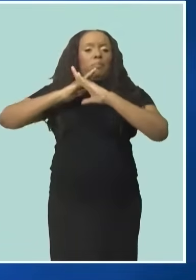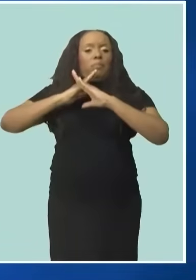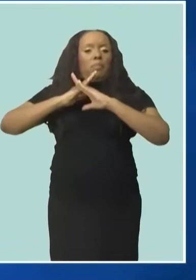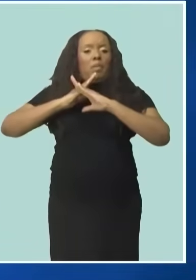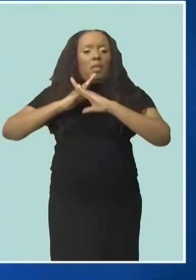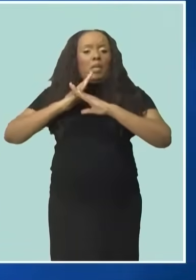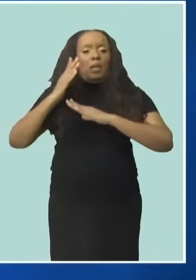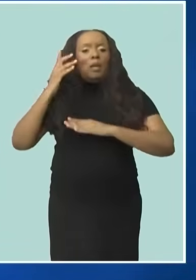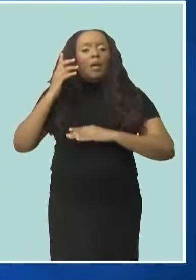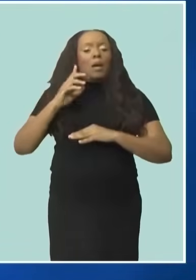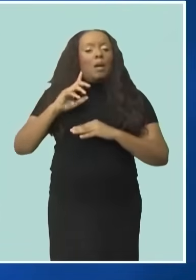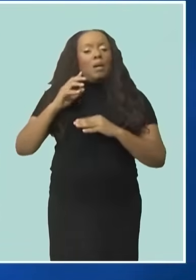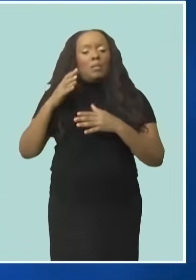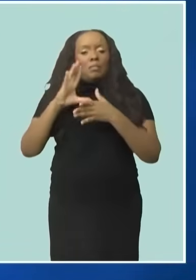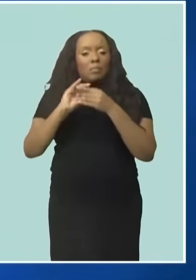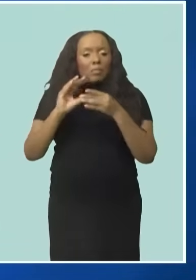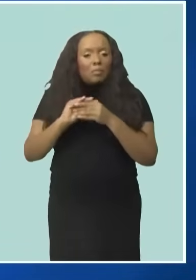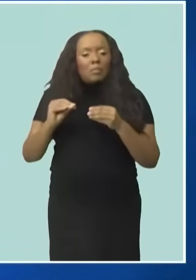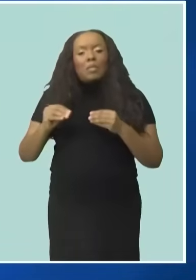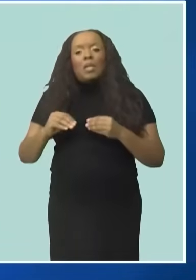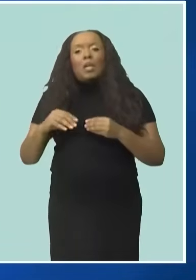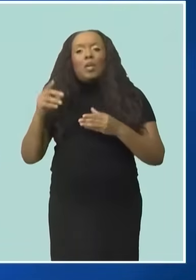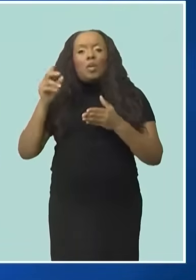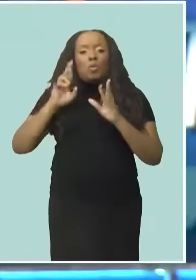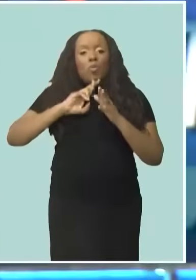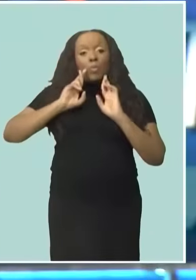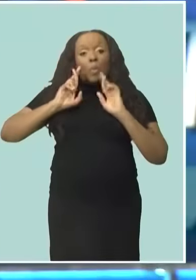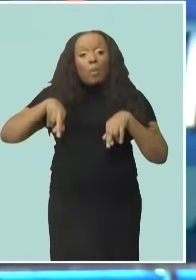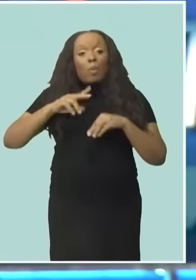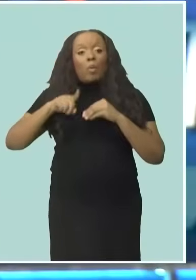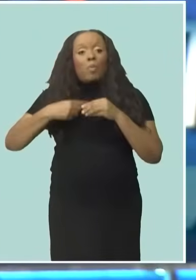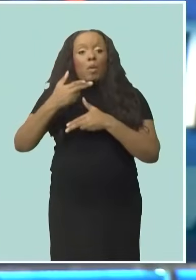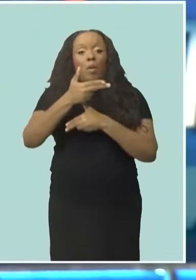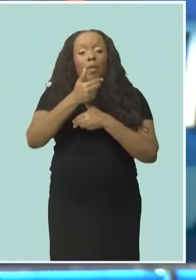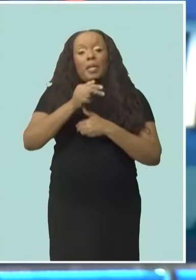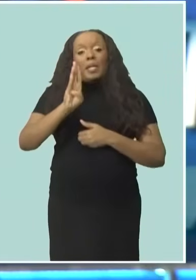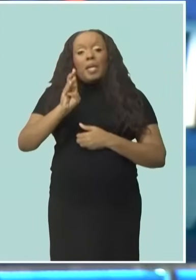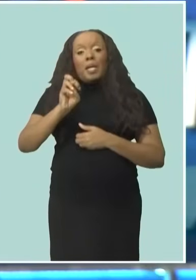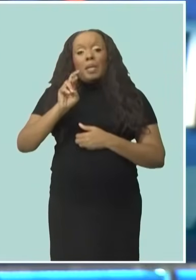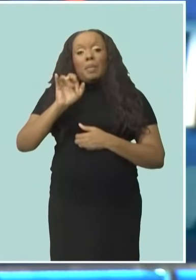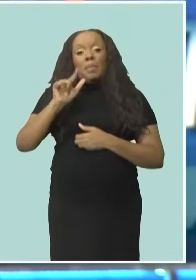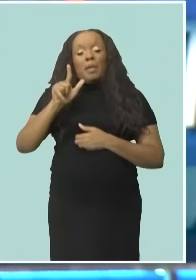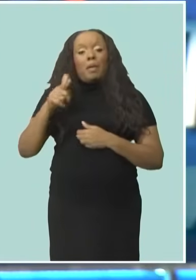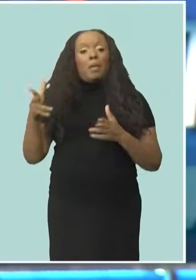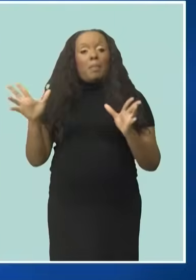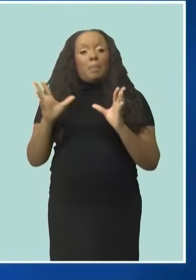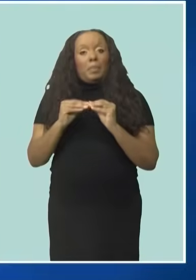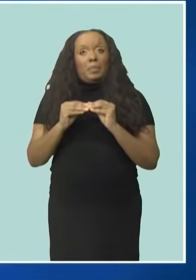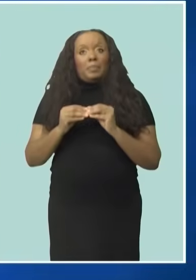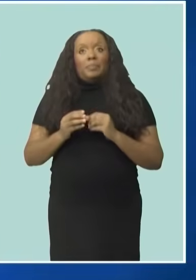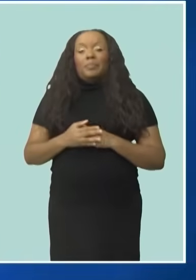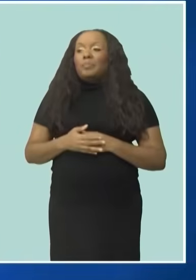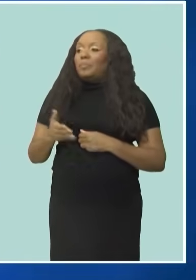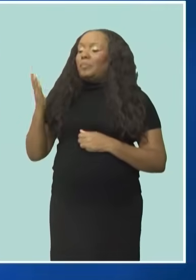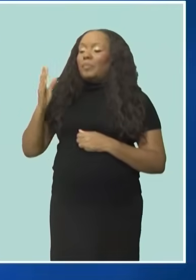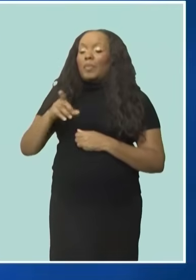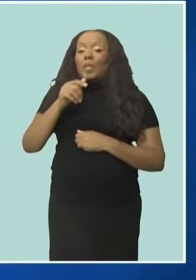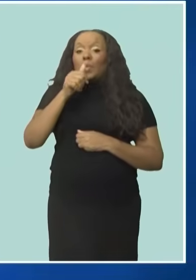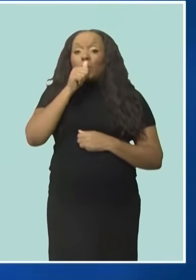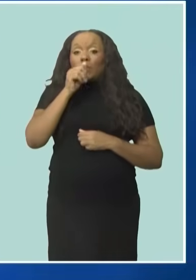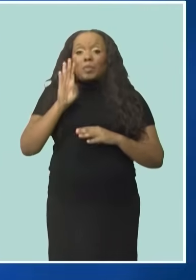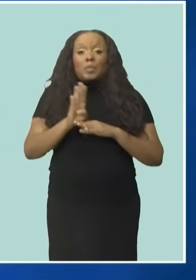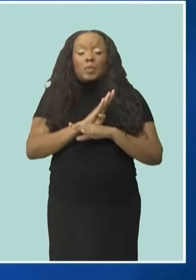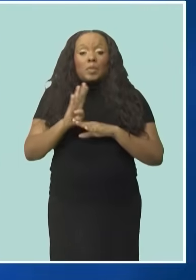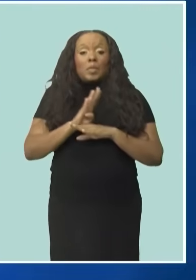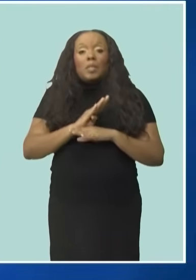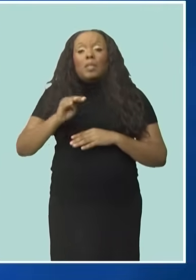the Blue Economy or Fisheries following Hurricane Beryl Forum. The private sector accounted